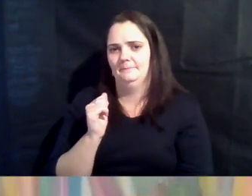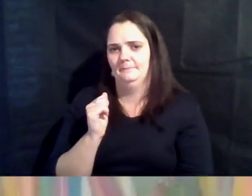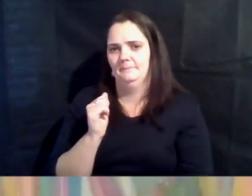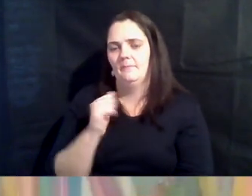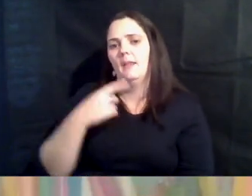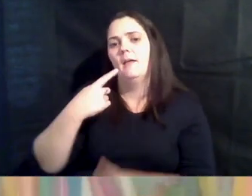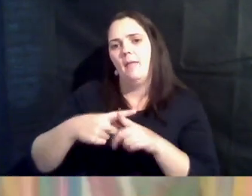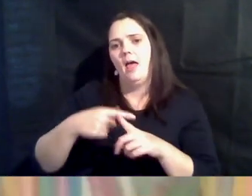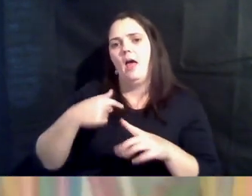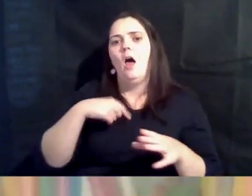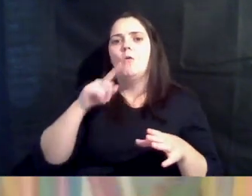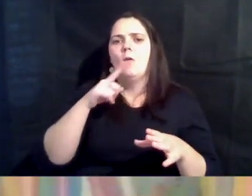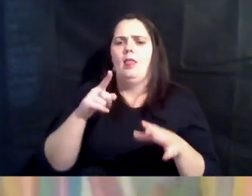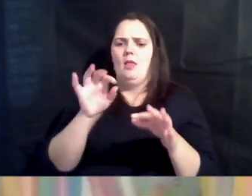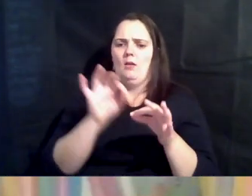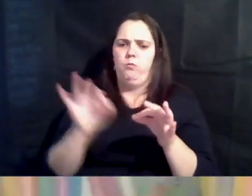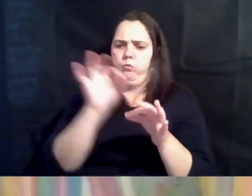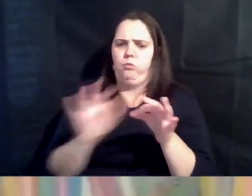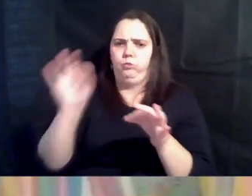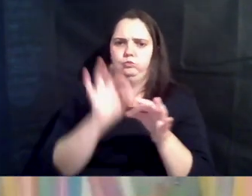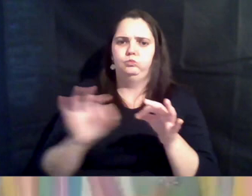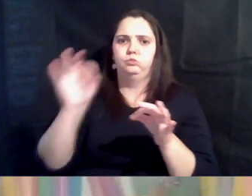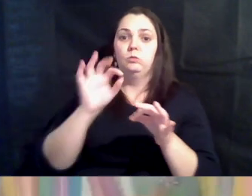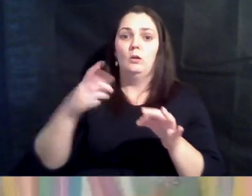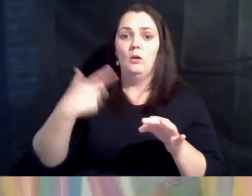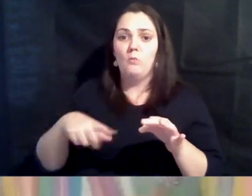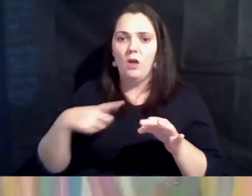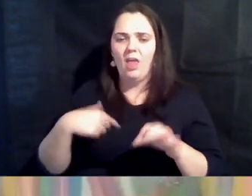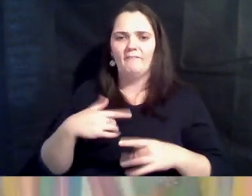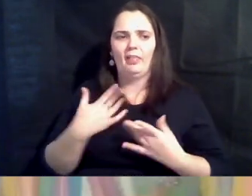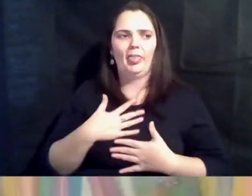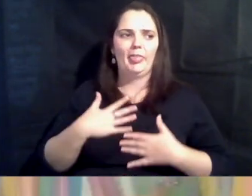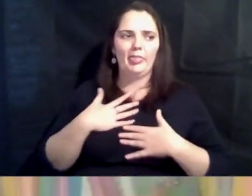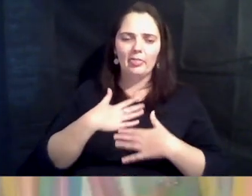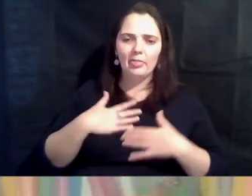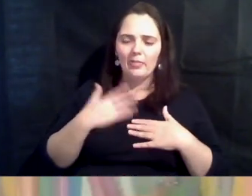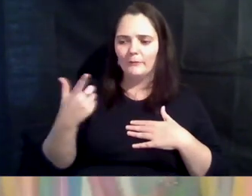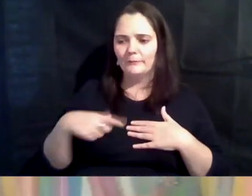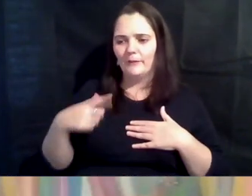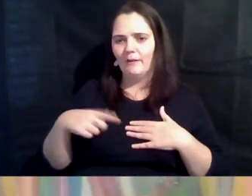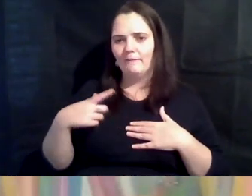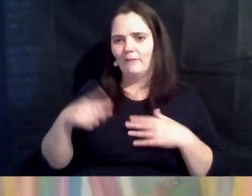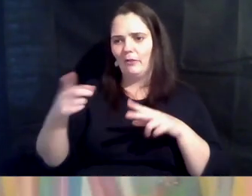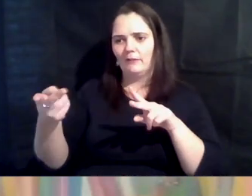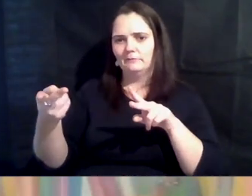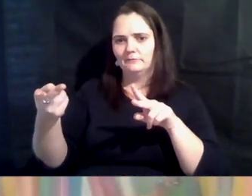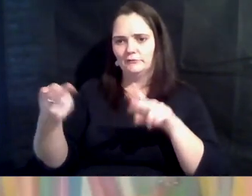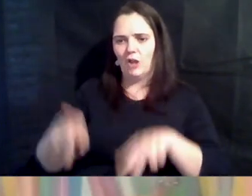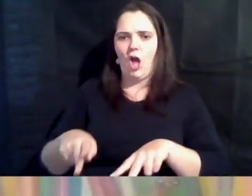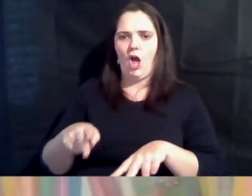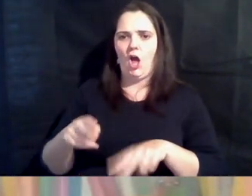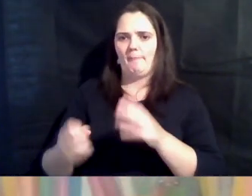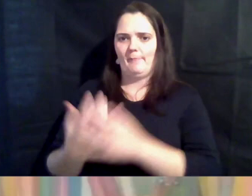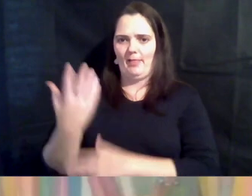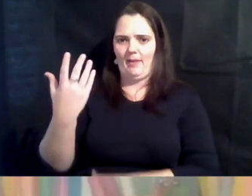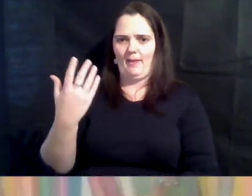of conflicted feelings about these figs. Why did I let them die? Why was I complicit? Goodness